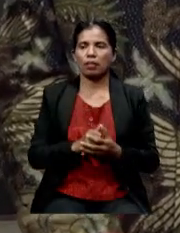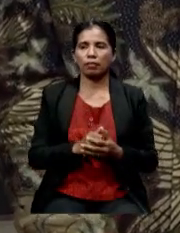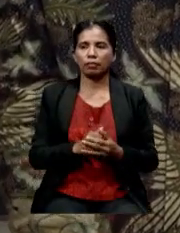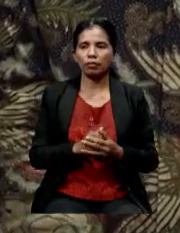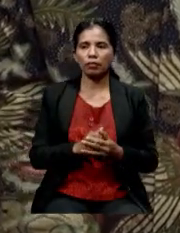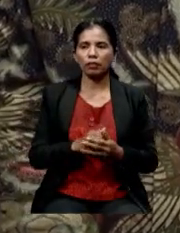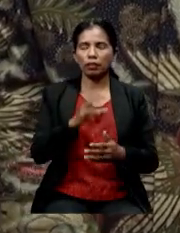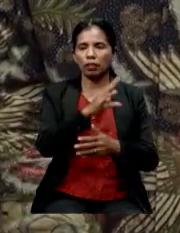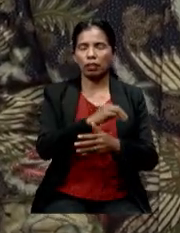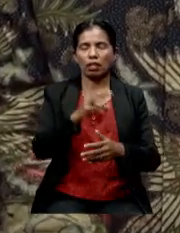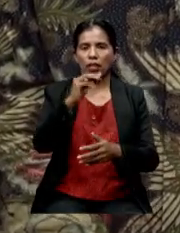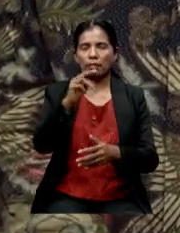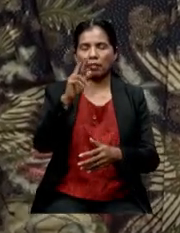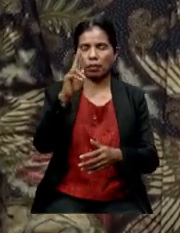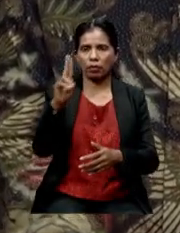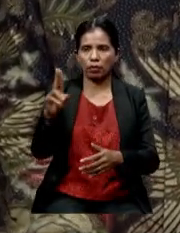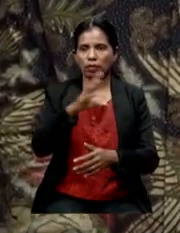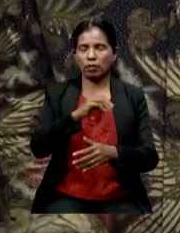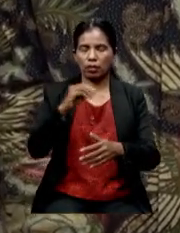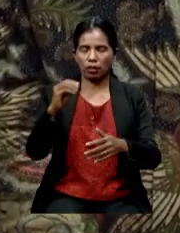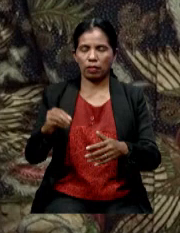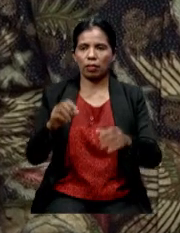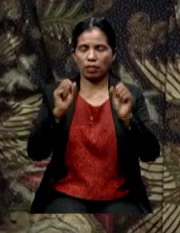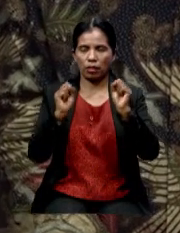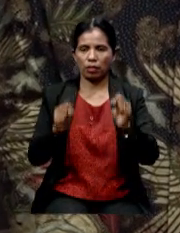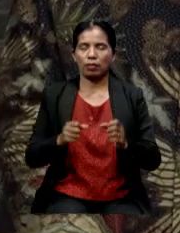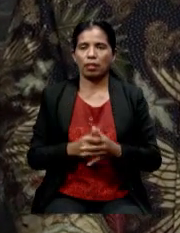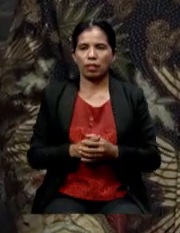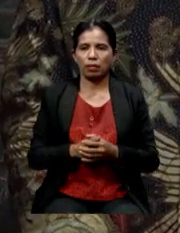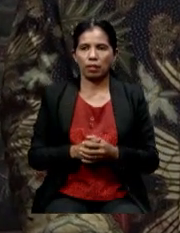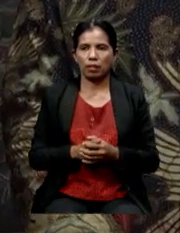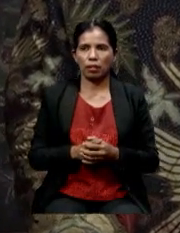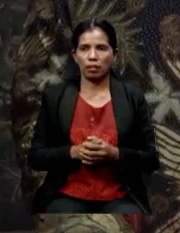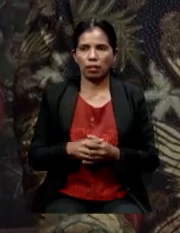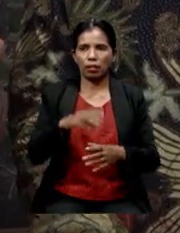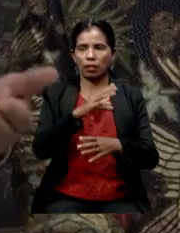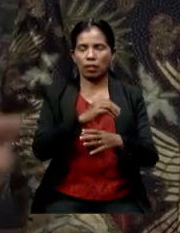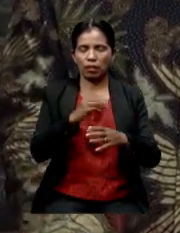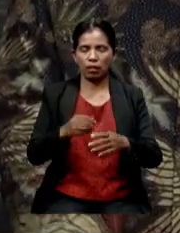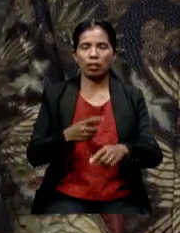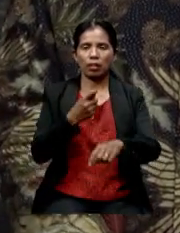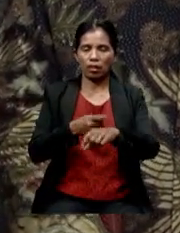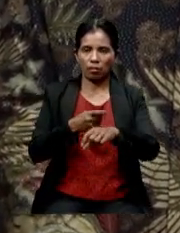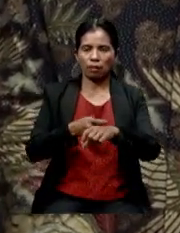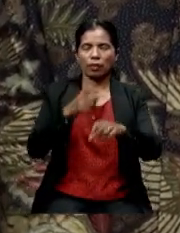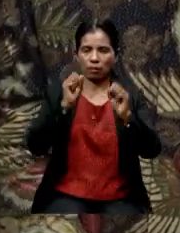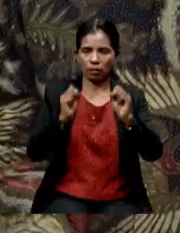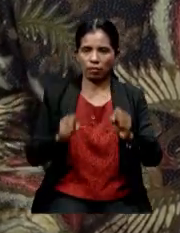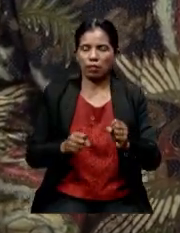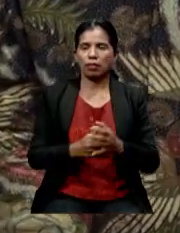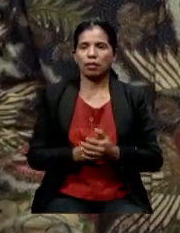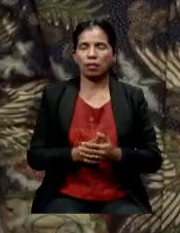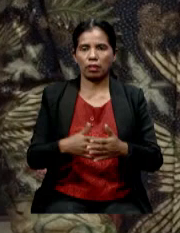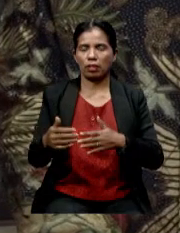Muhammadiyah and who for the Nobel Peace Prize more than once. The process sometimes take long, but